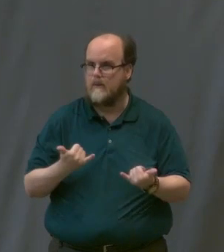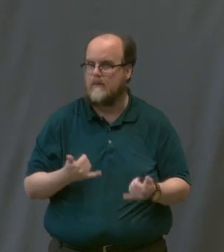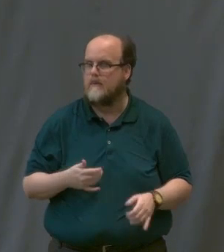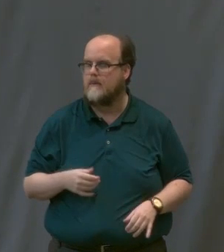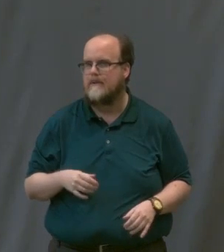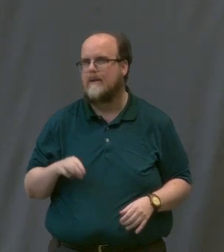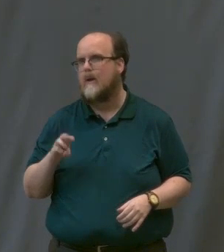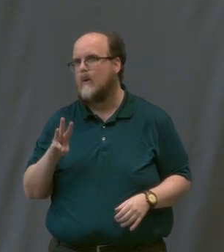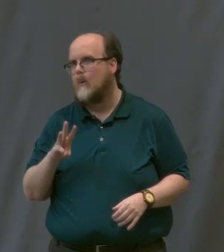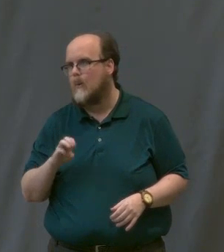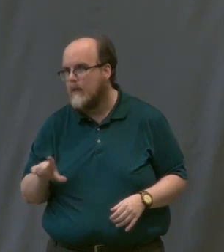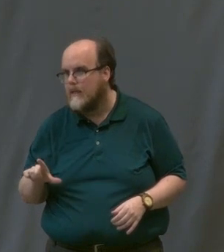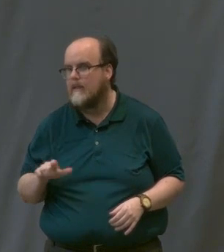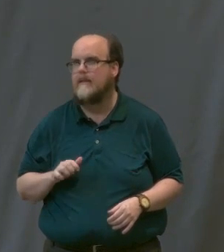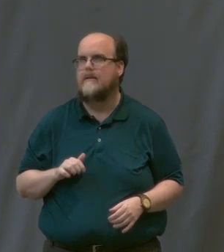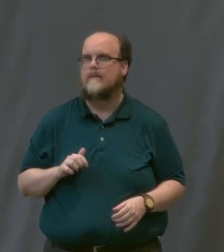Well,